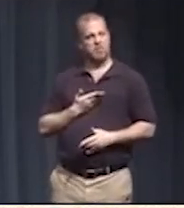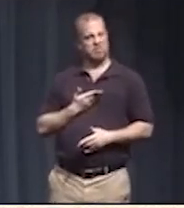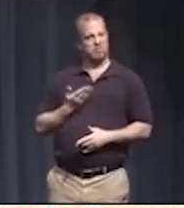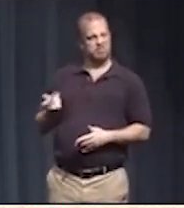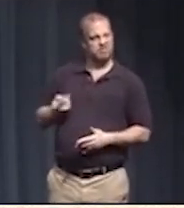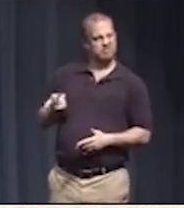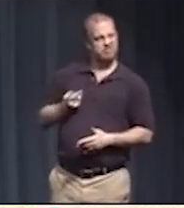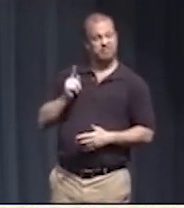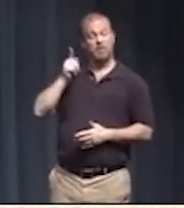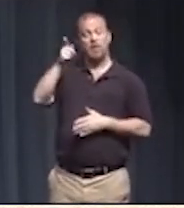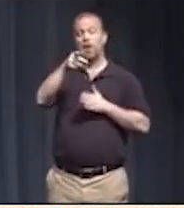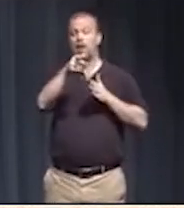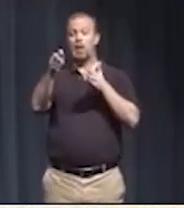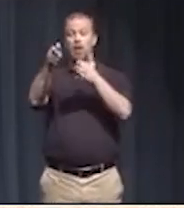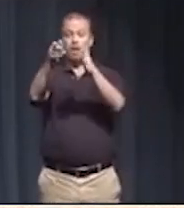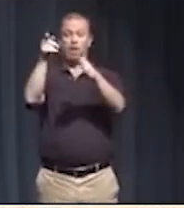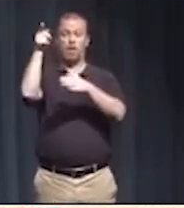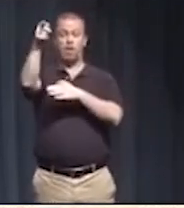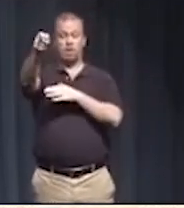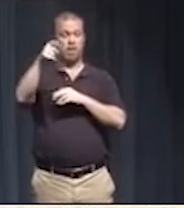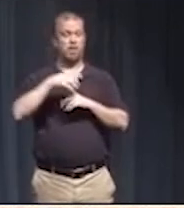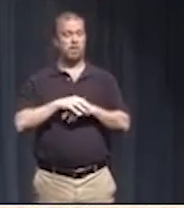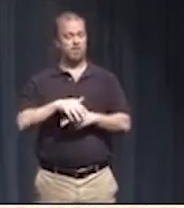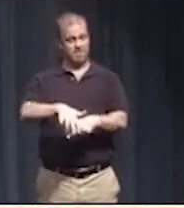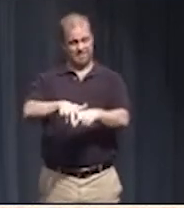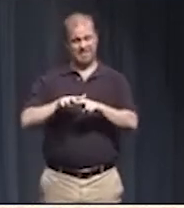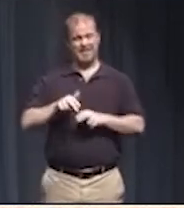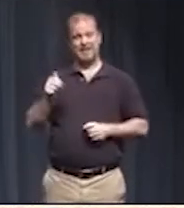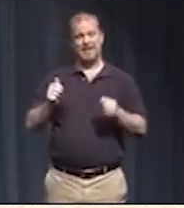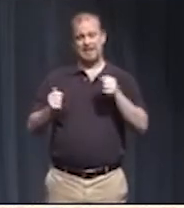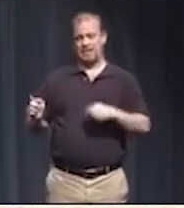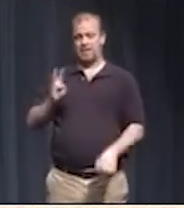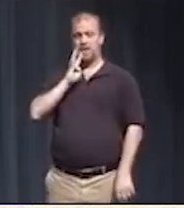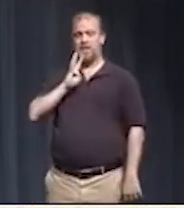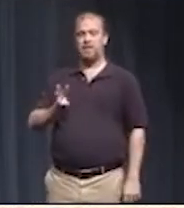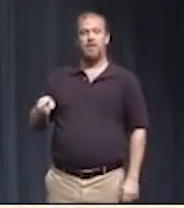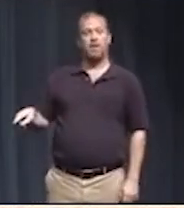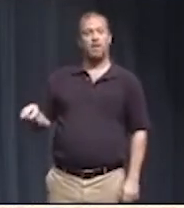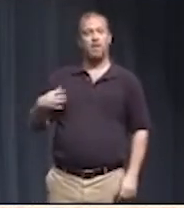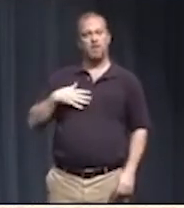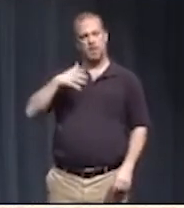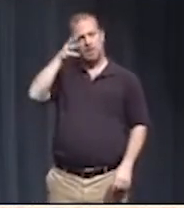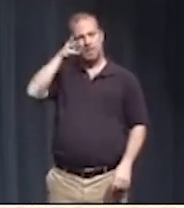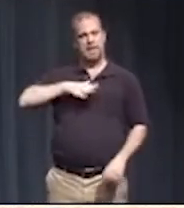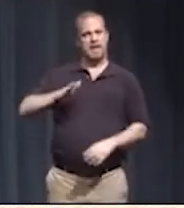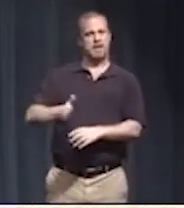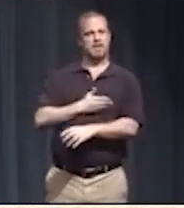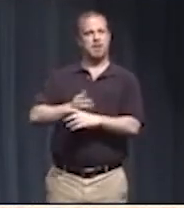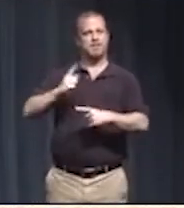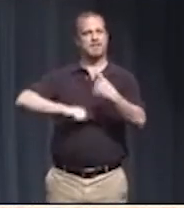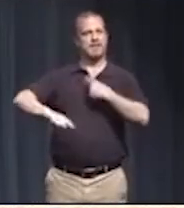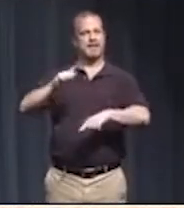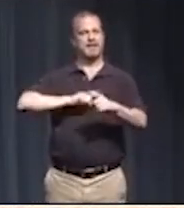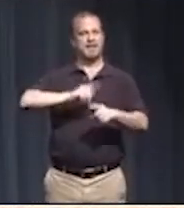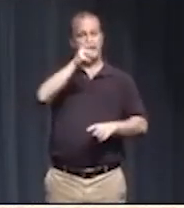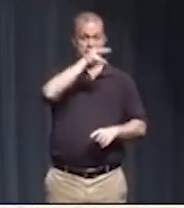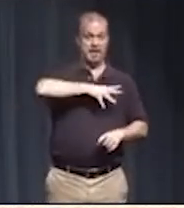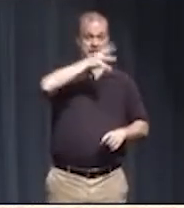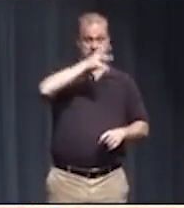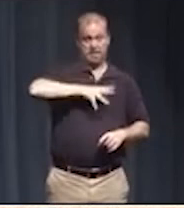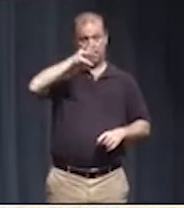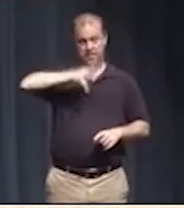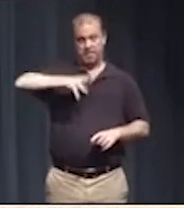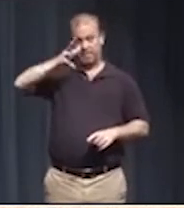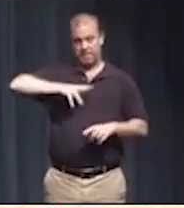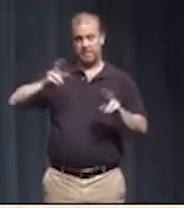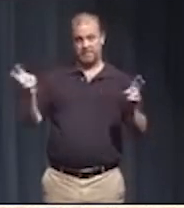go down the road, and I'll never forget, sitting in the car, he's about 4 years old, and we're doing the man song in sign language, which was men, men, men, men, men, men,